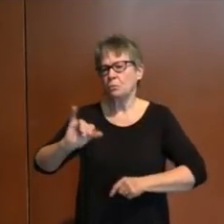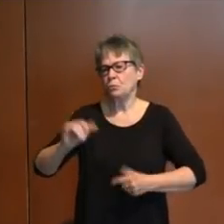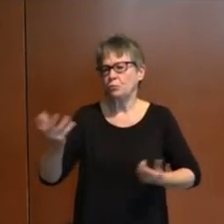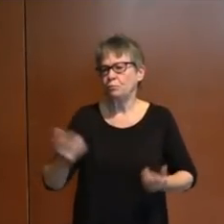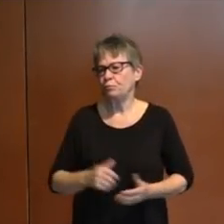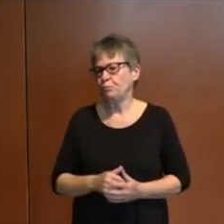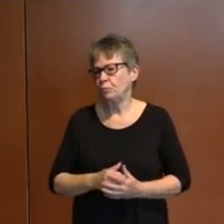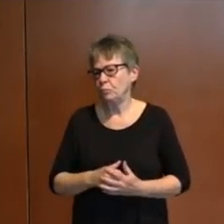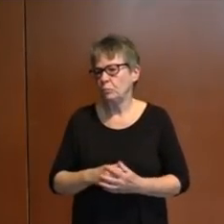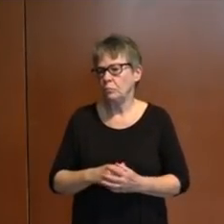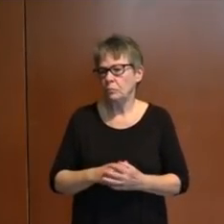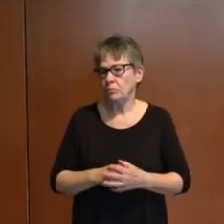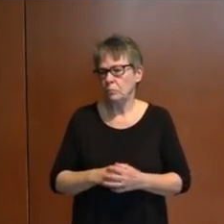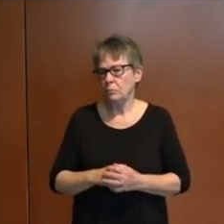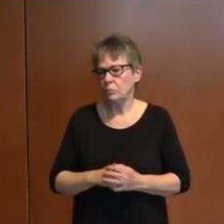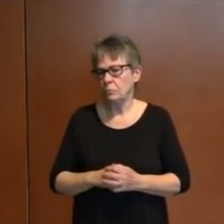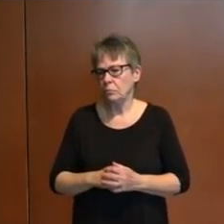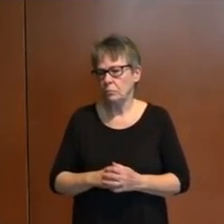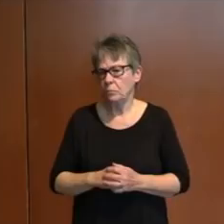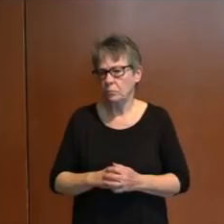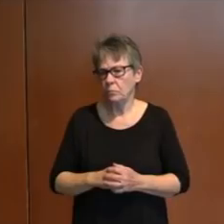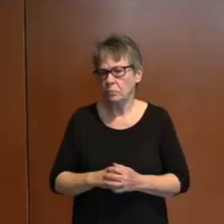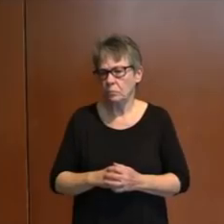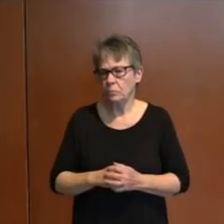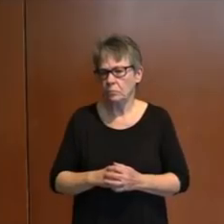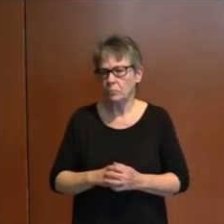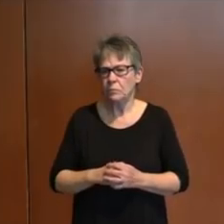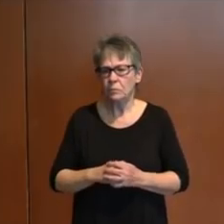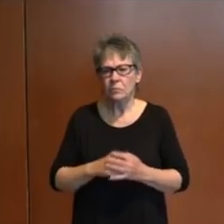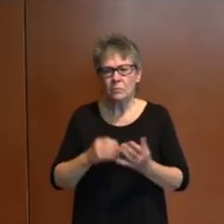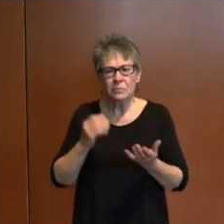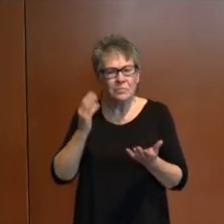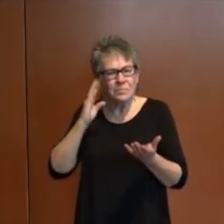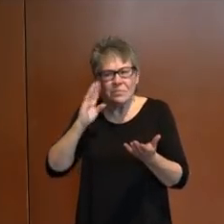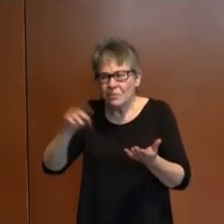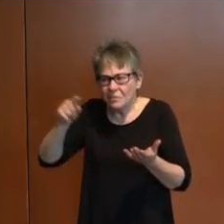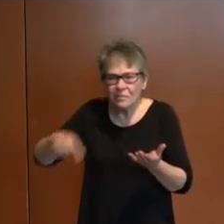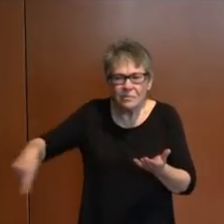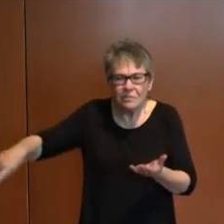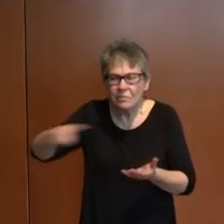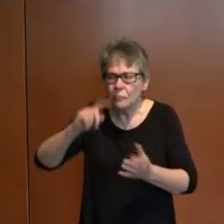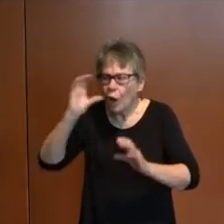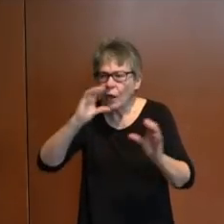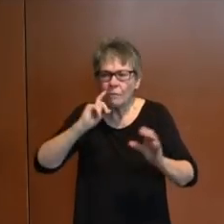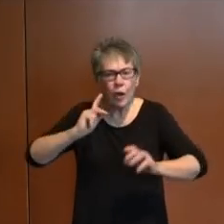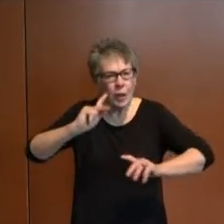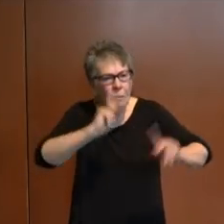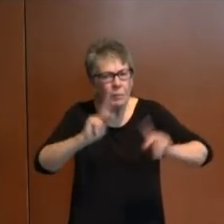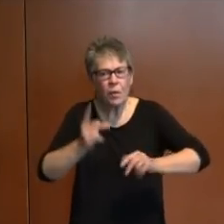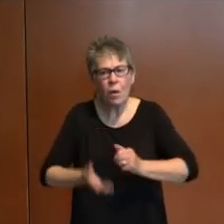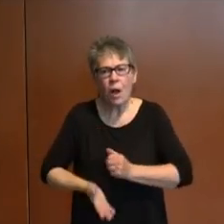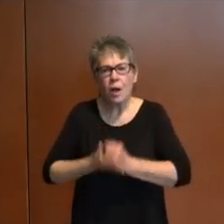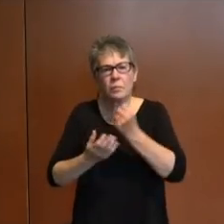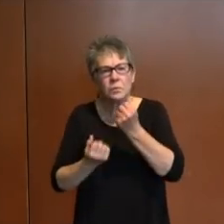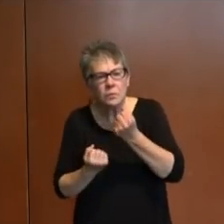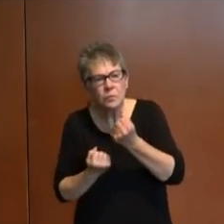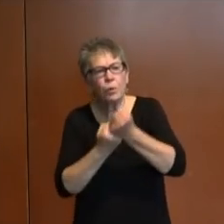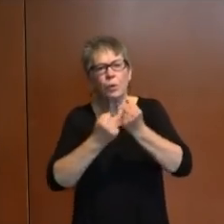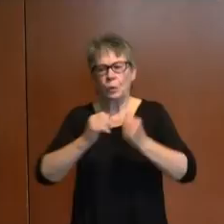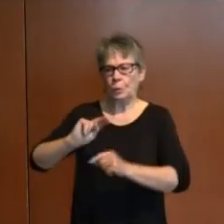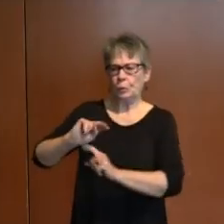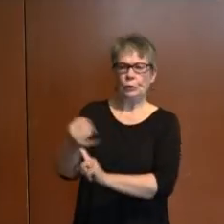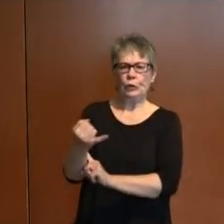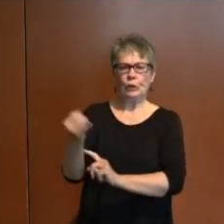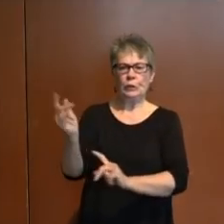and that our business community is also stepping up in a big way. This is just one example of how we're going to get through